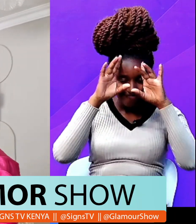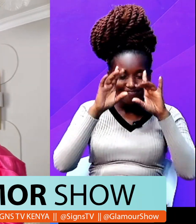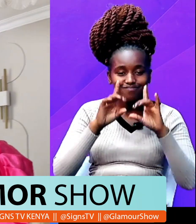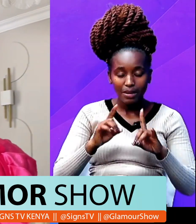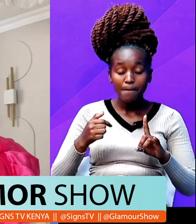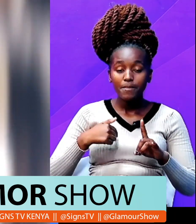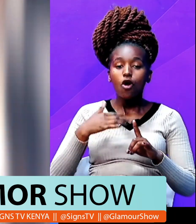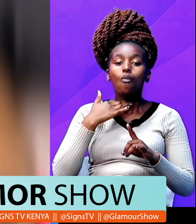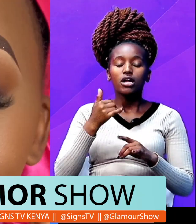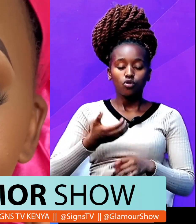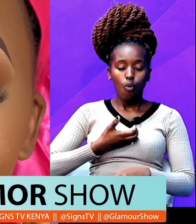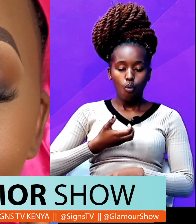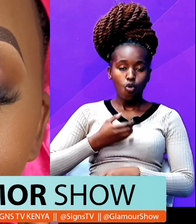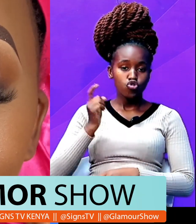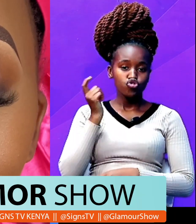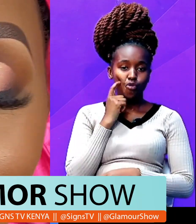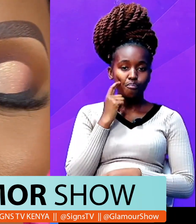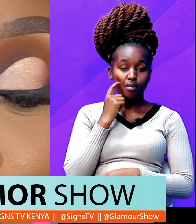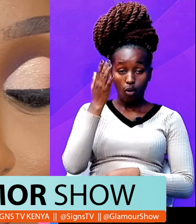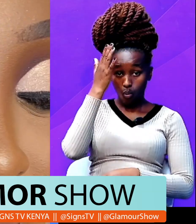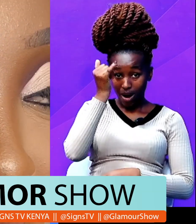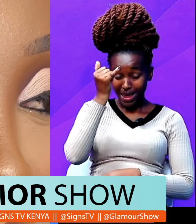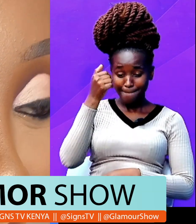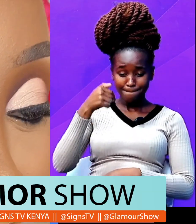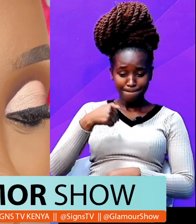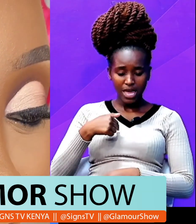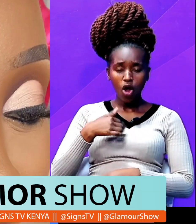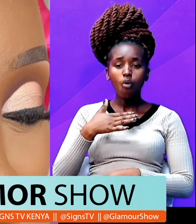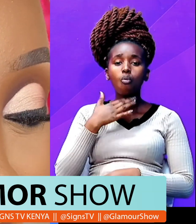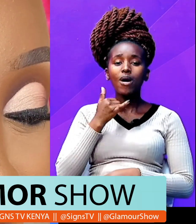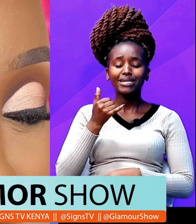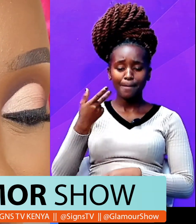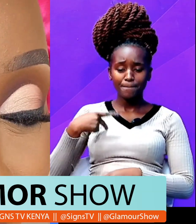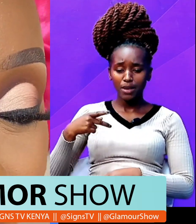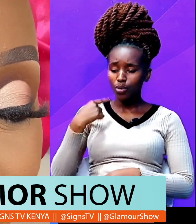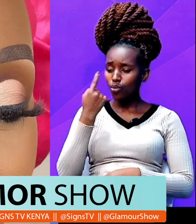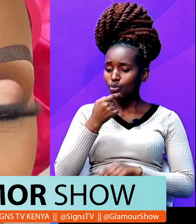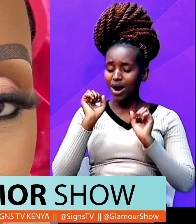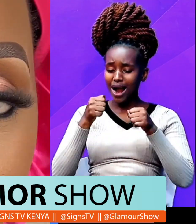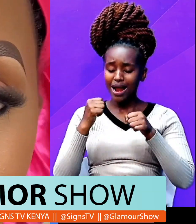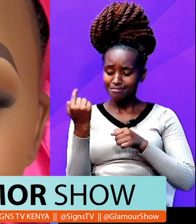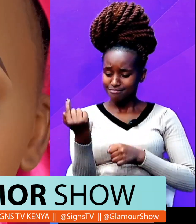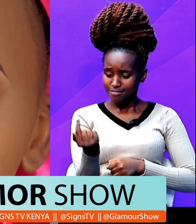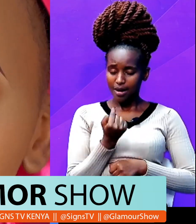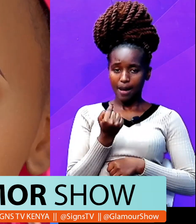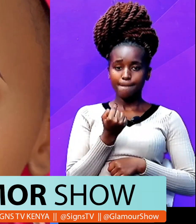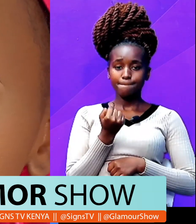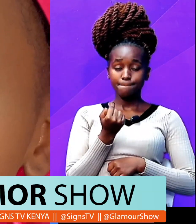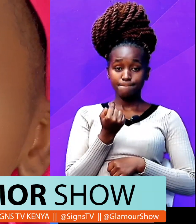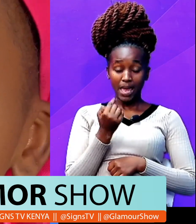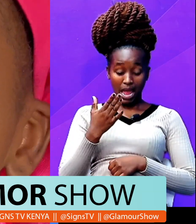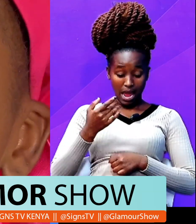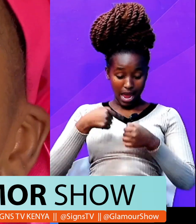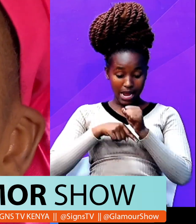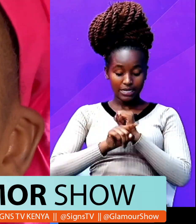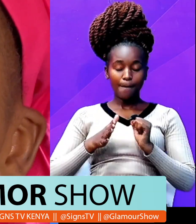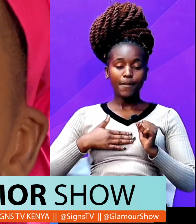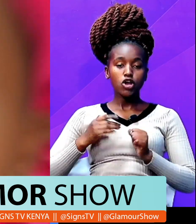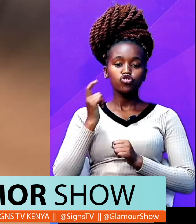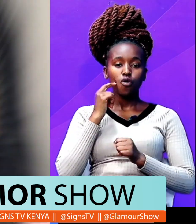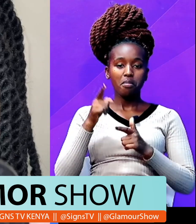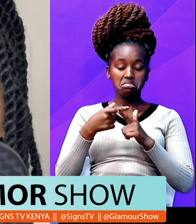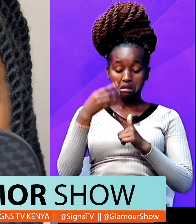the kind of audience I needed, they really needed like a physical location. So I'm able to